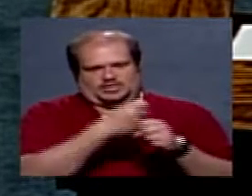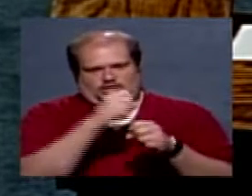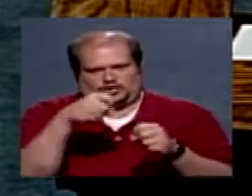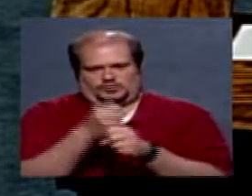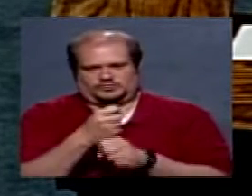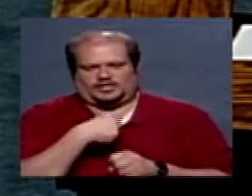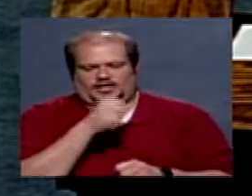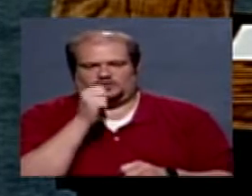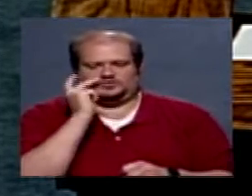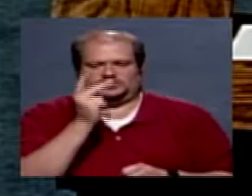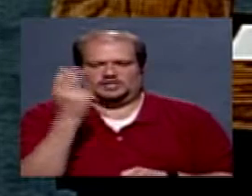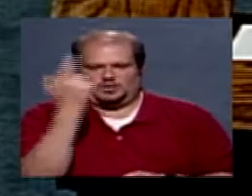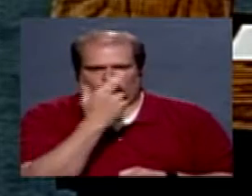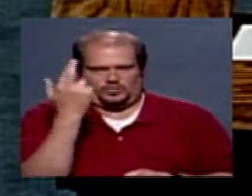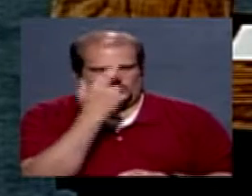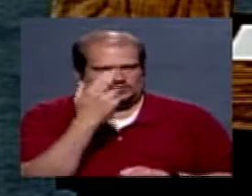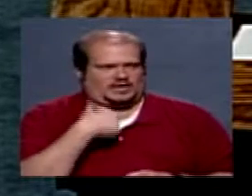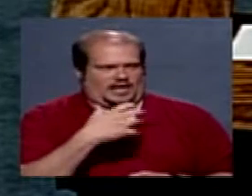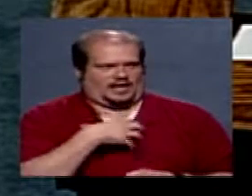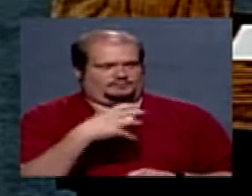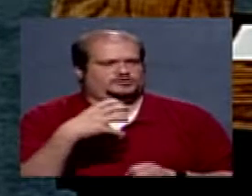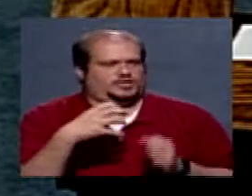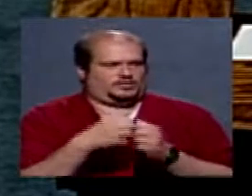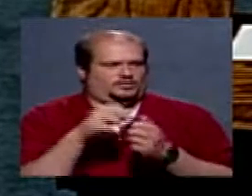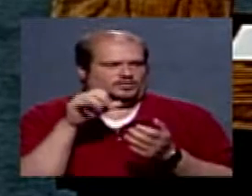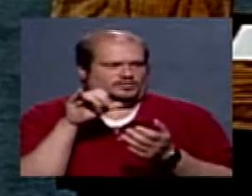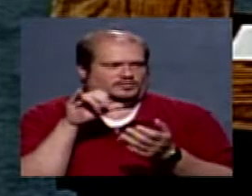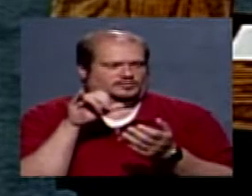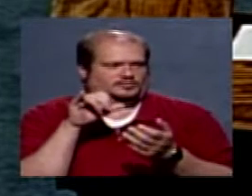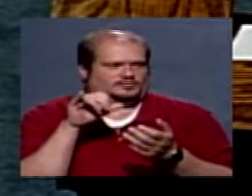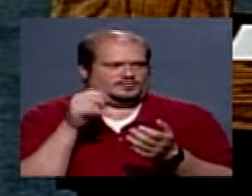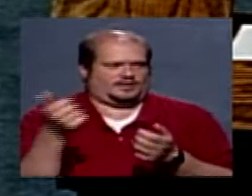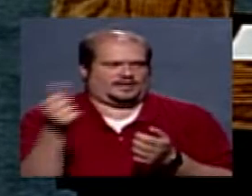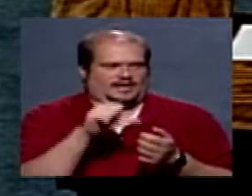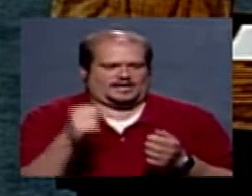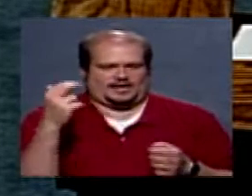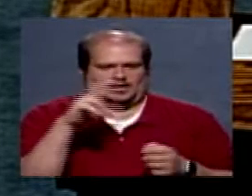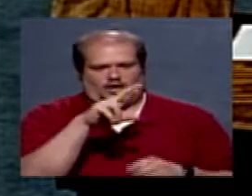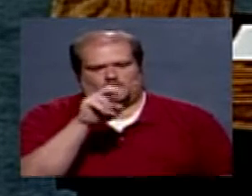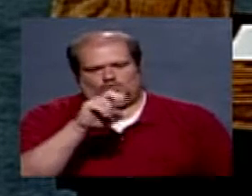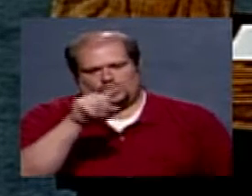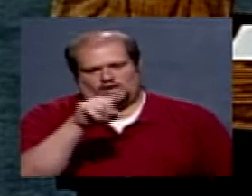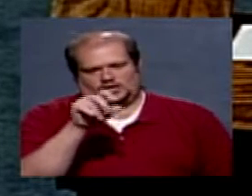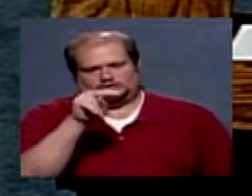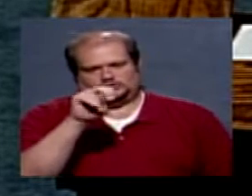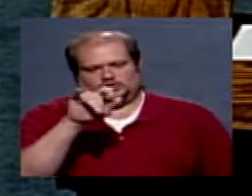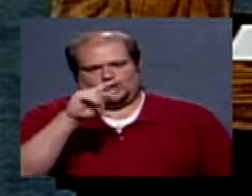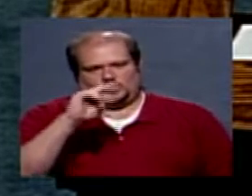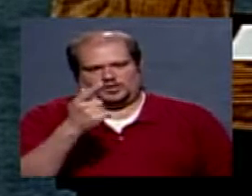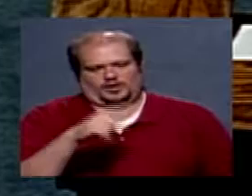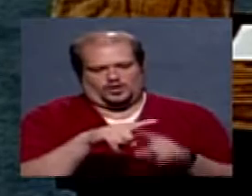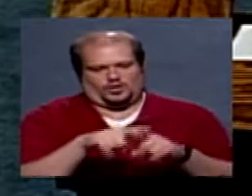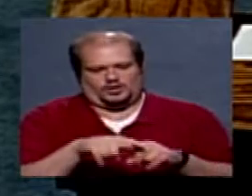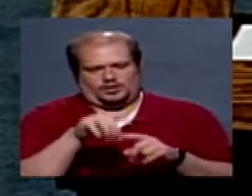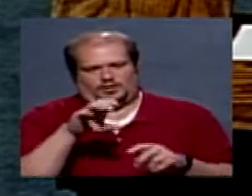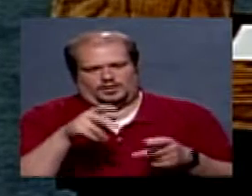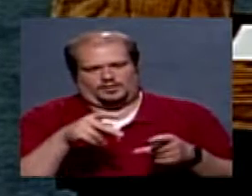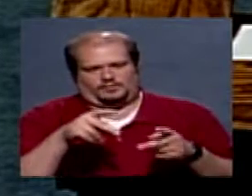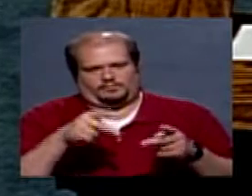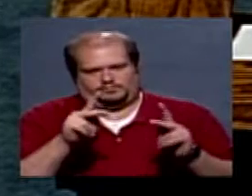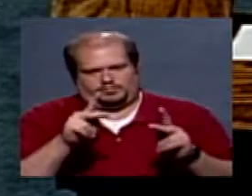And I don't see a reason. I object to any rezoning or a conditional